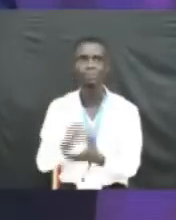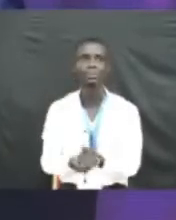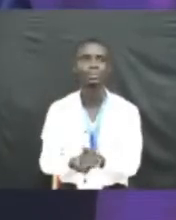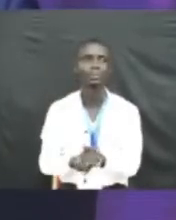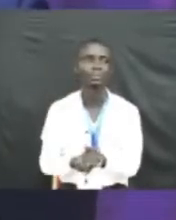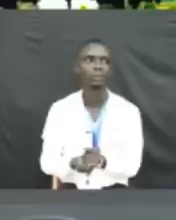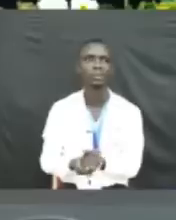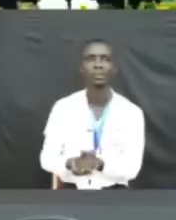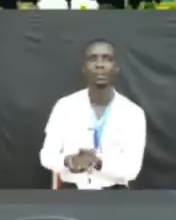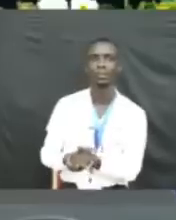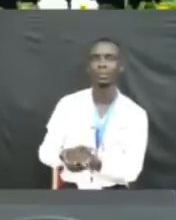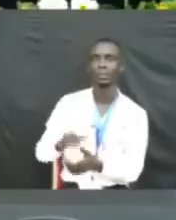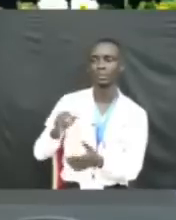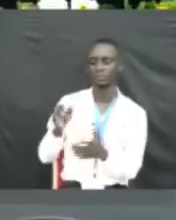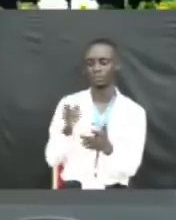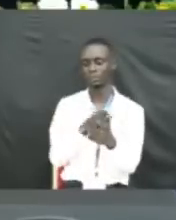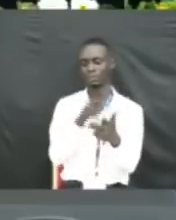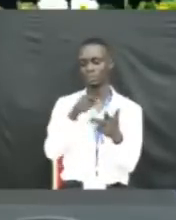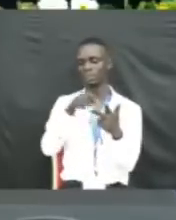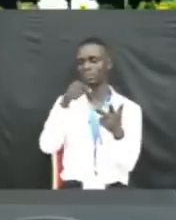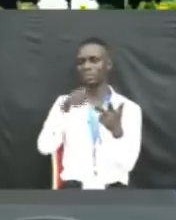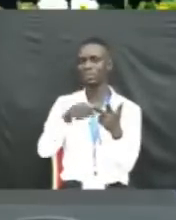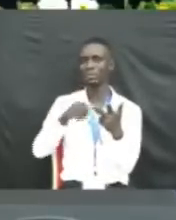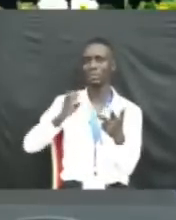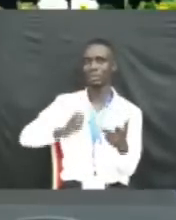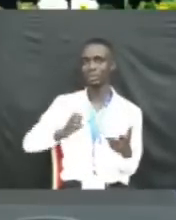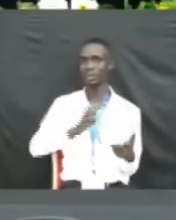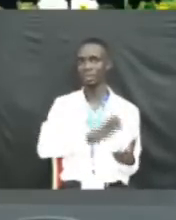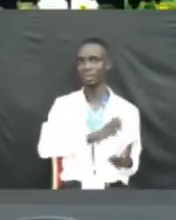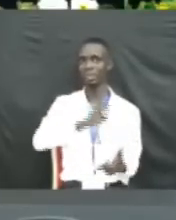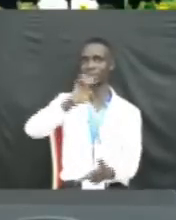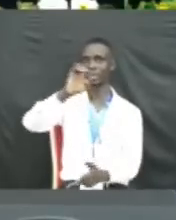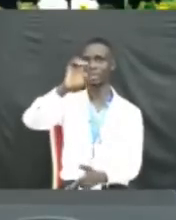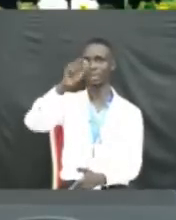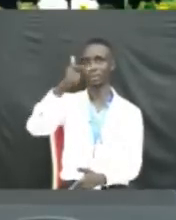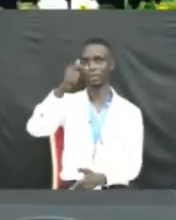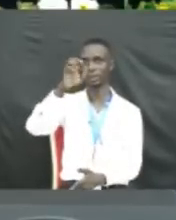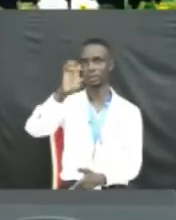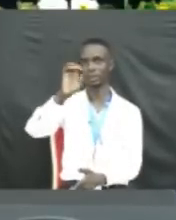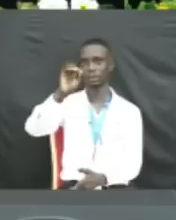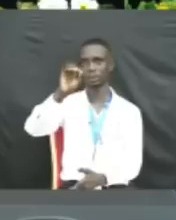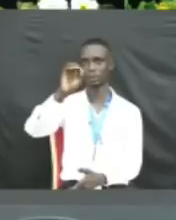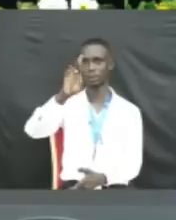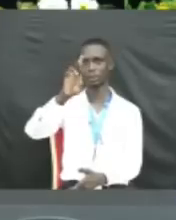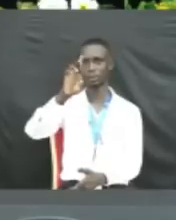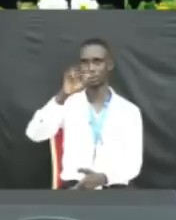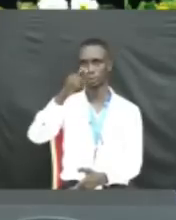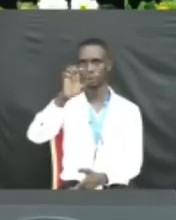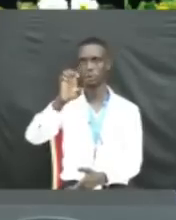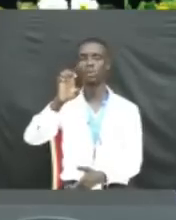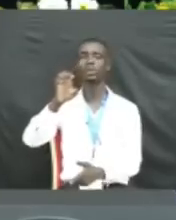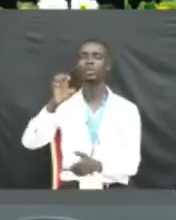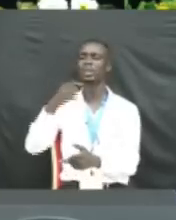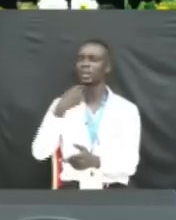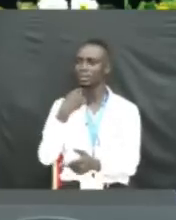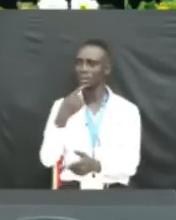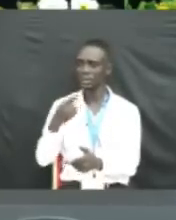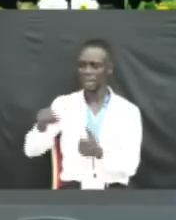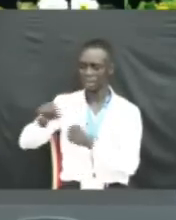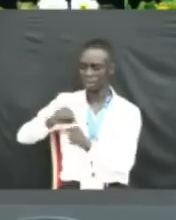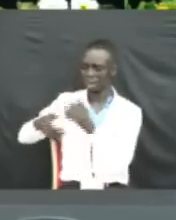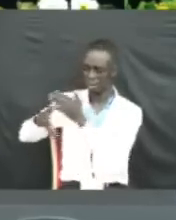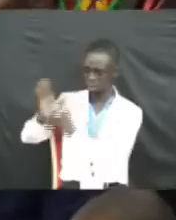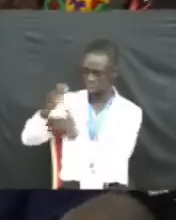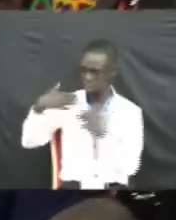in in Canada testify how God healed his son. He recounted that his son had a